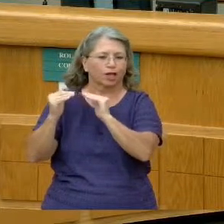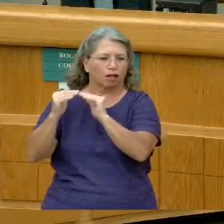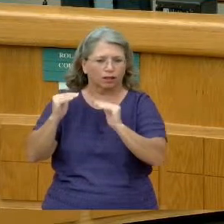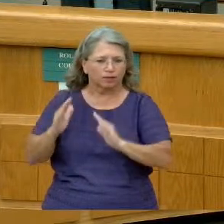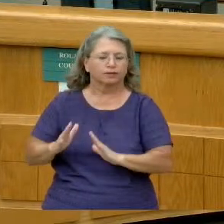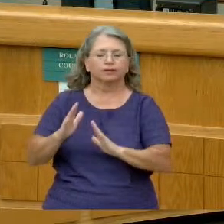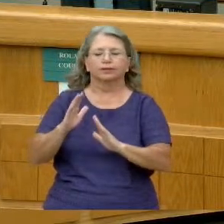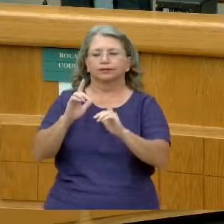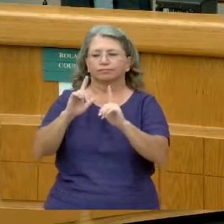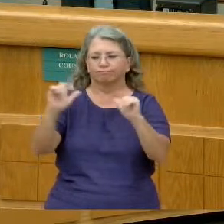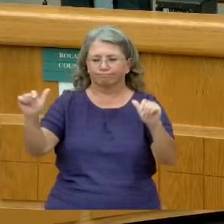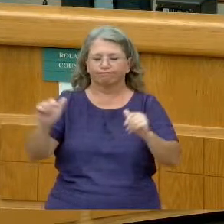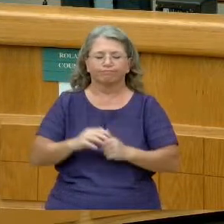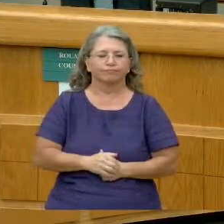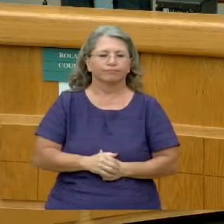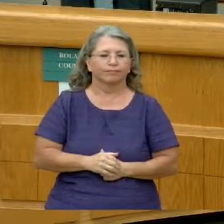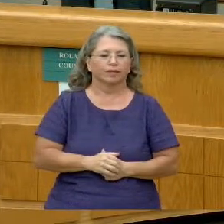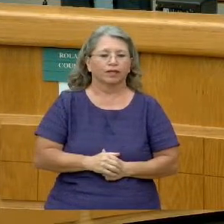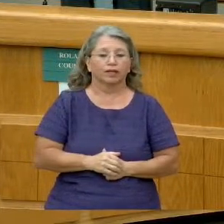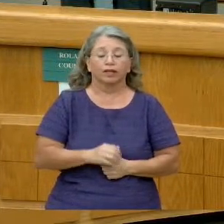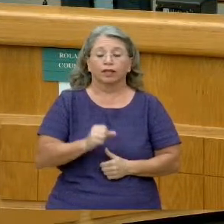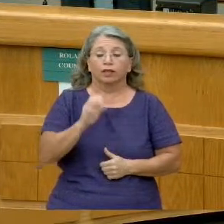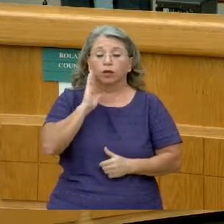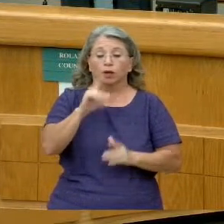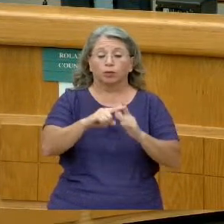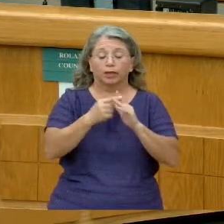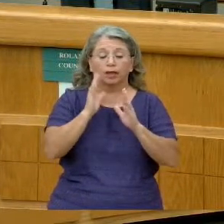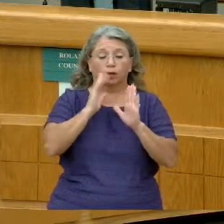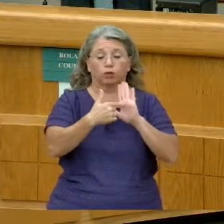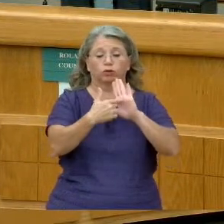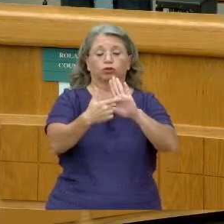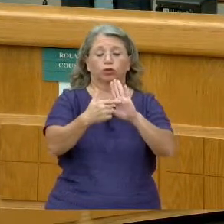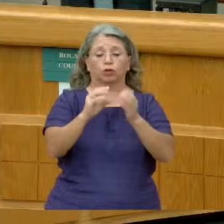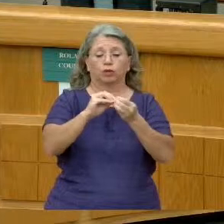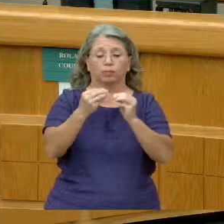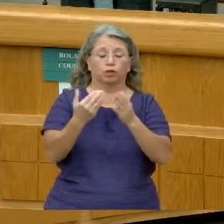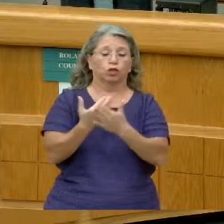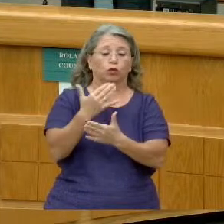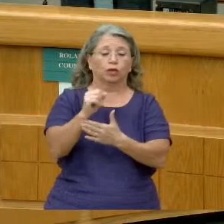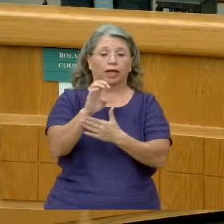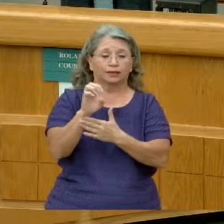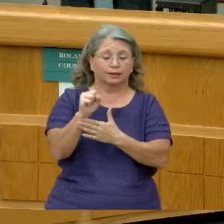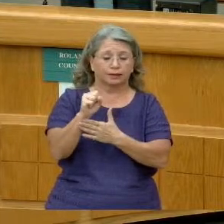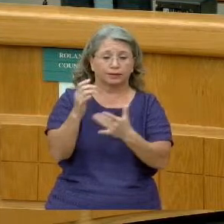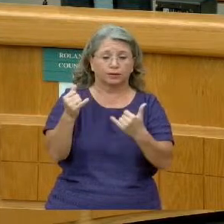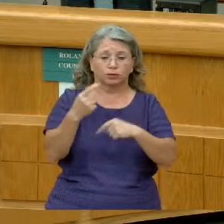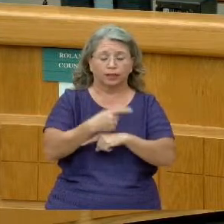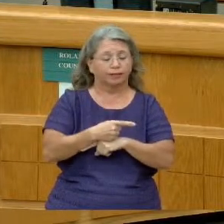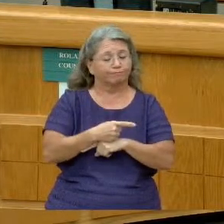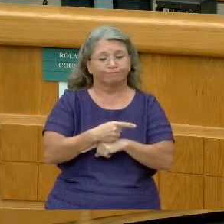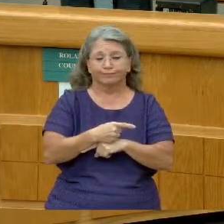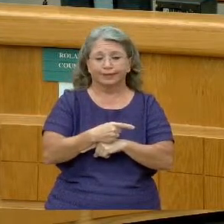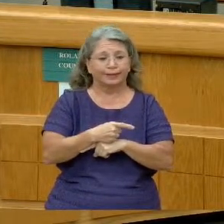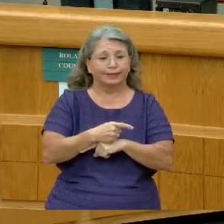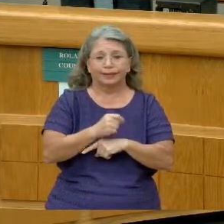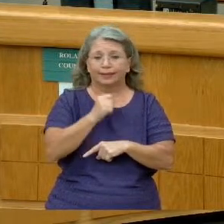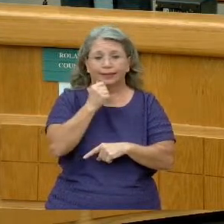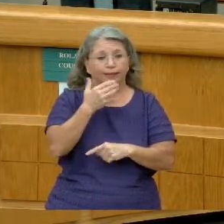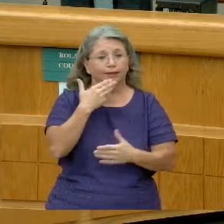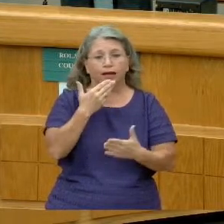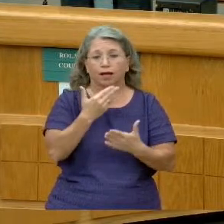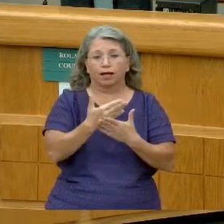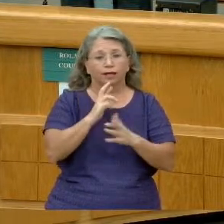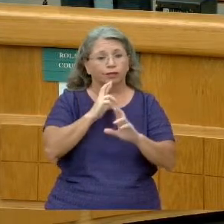so with that, let's begin. I'm going to show the number of new cases for today as our first graph, and it's not a good report this